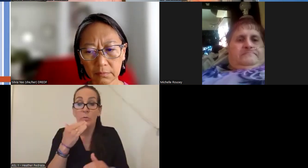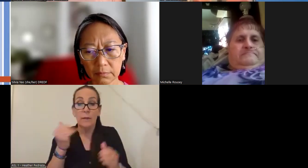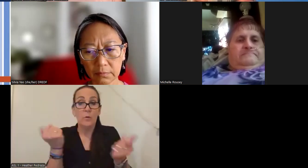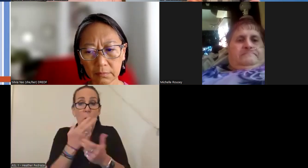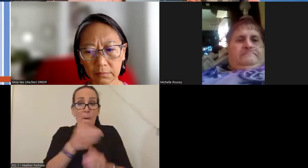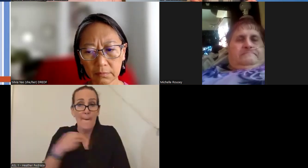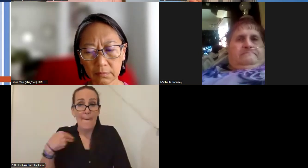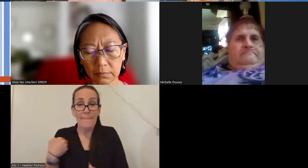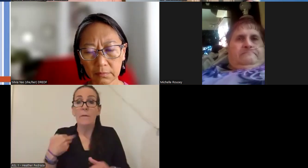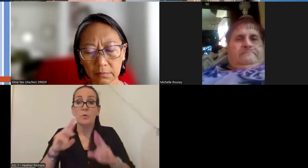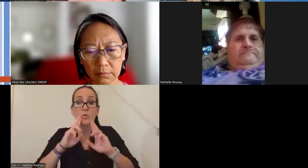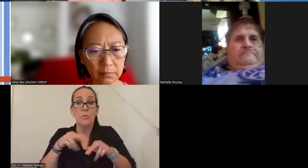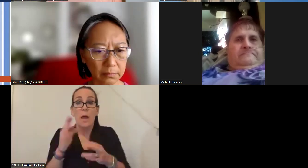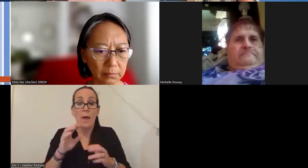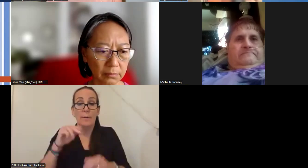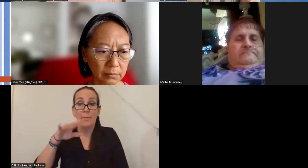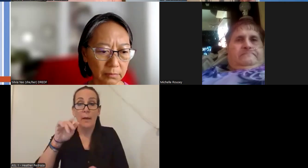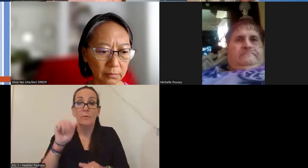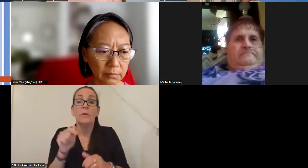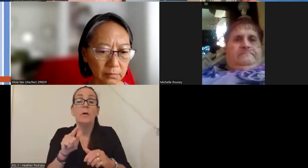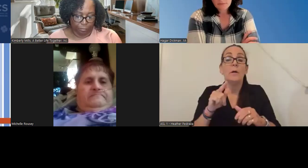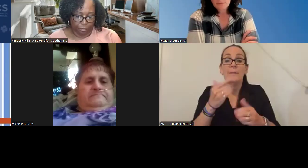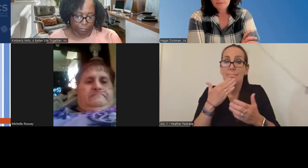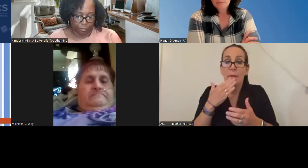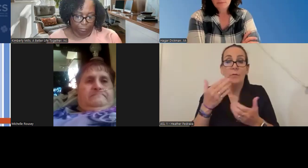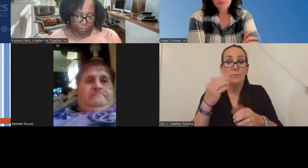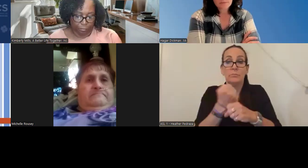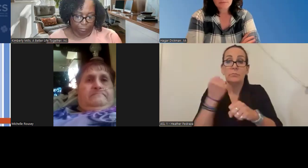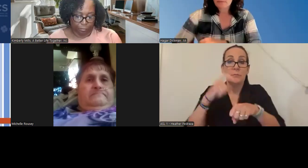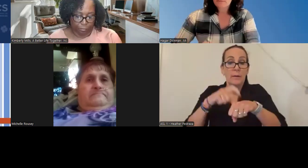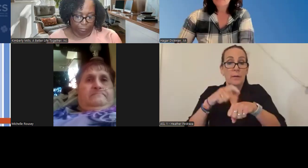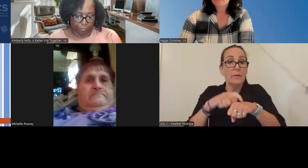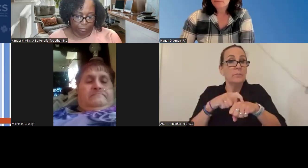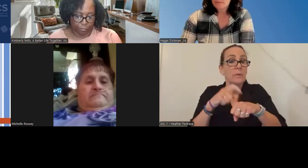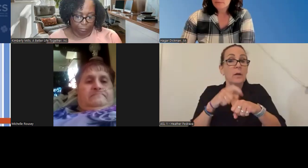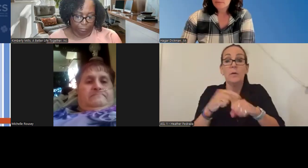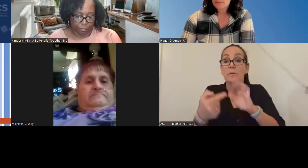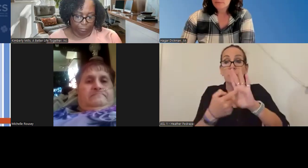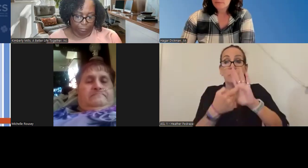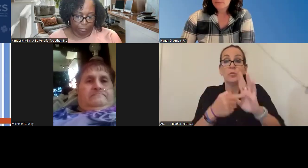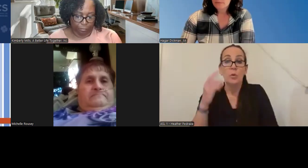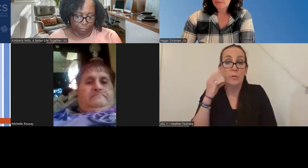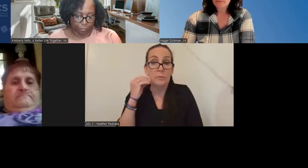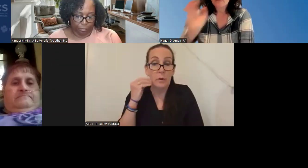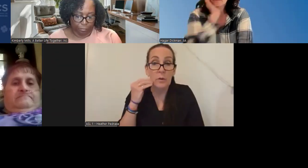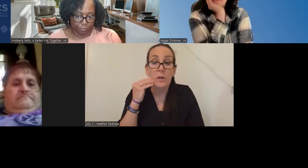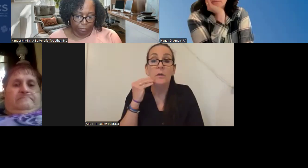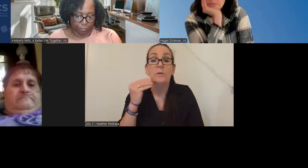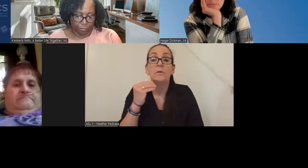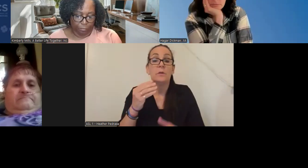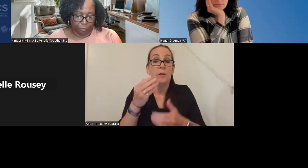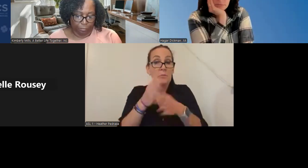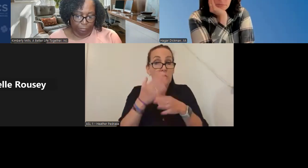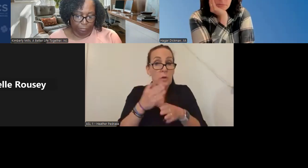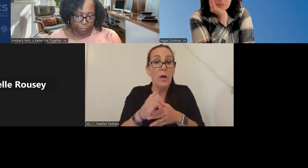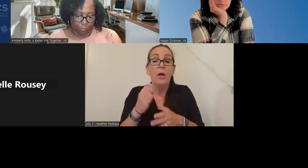reactor panel. Really appreciate you taking the time to to share your experiences with us, are just